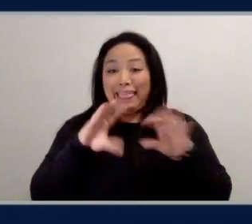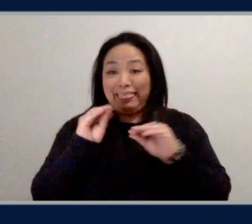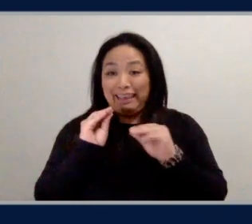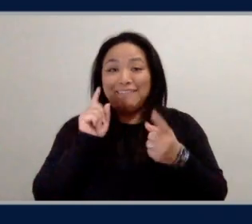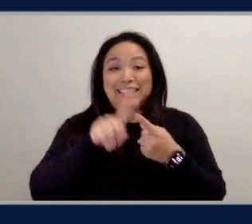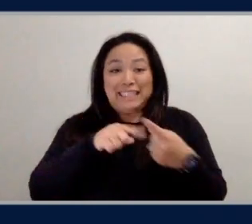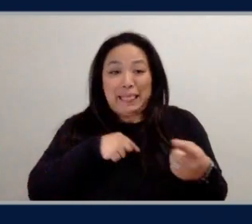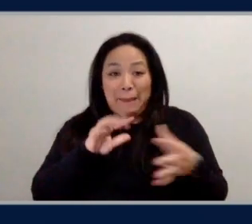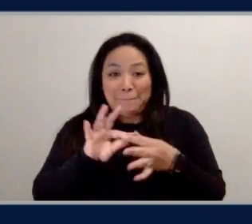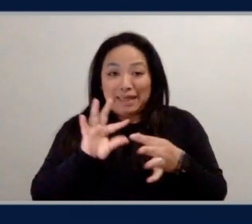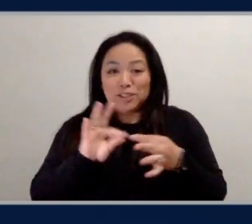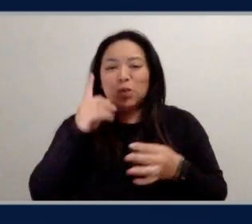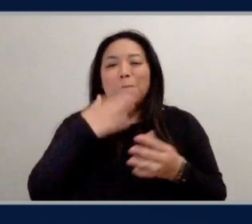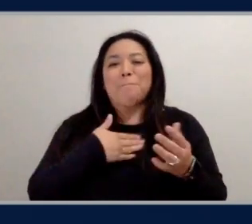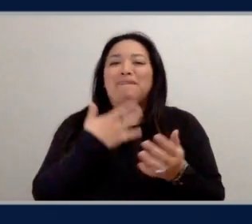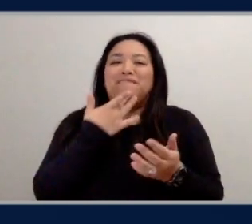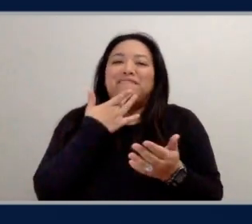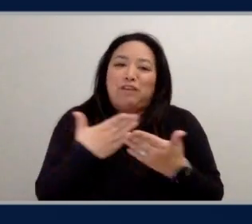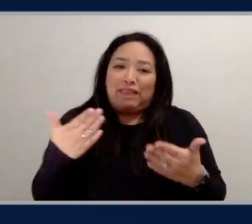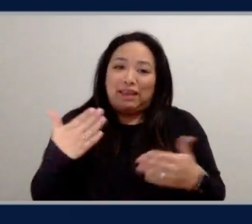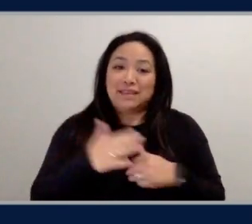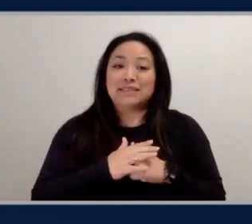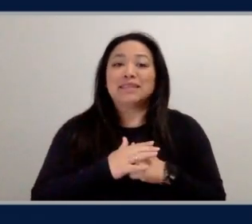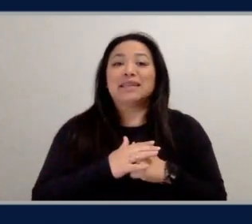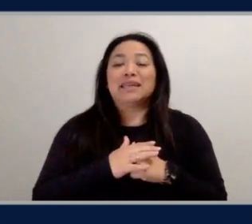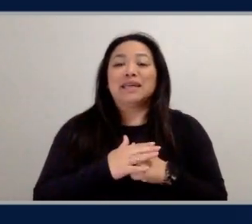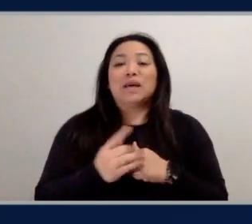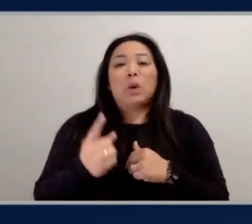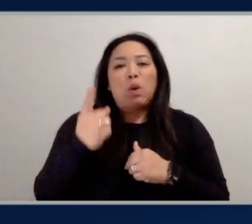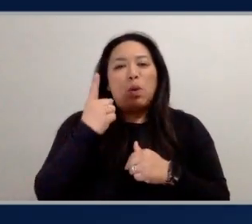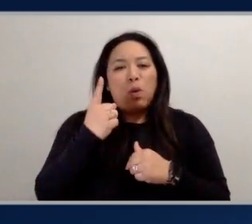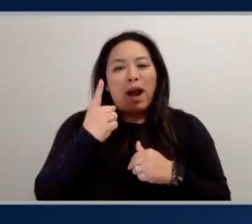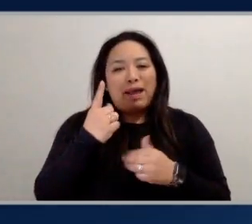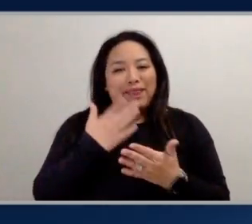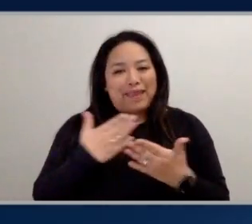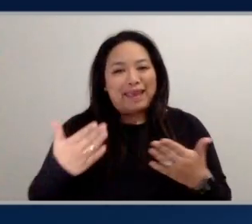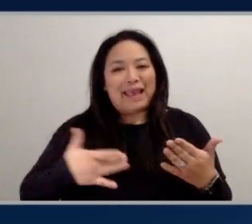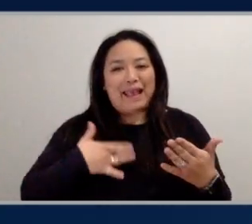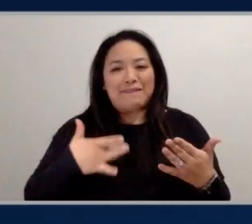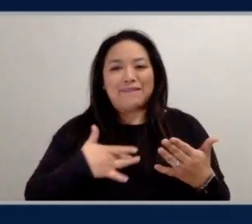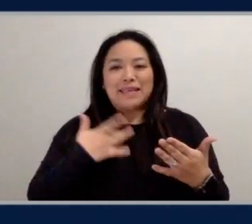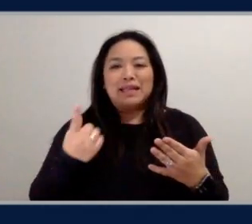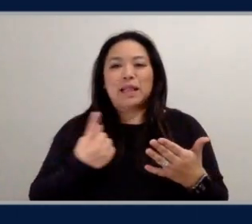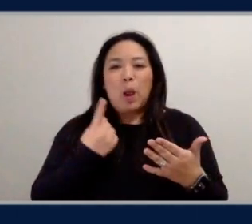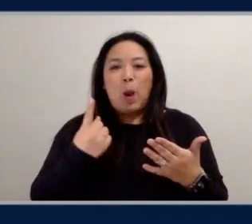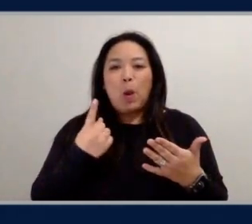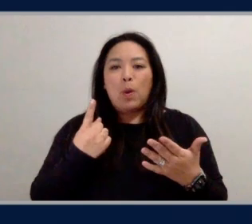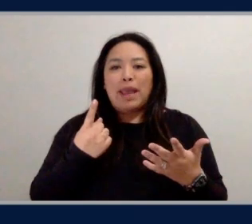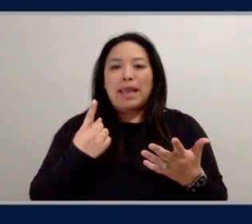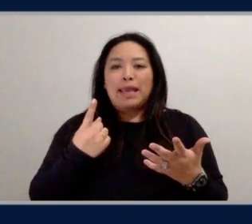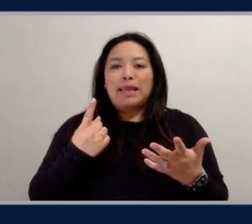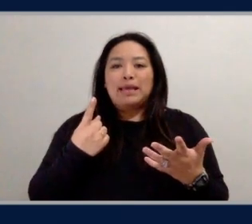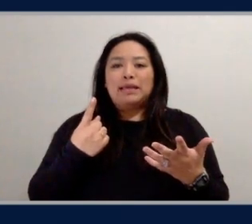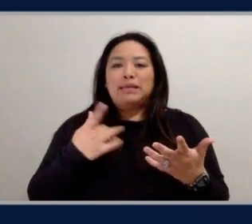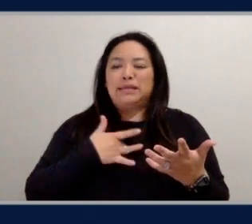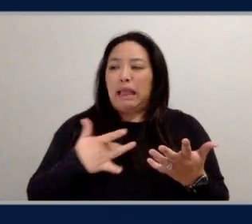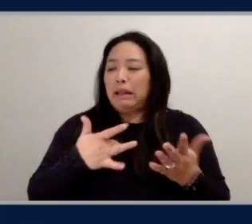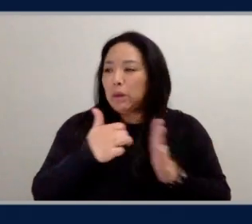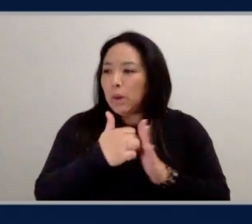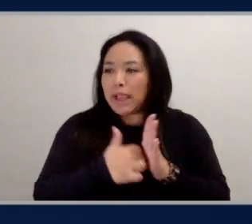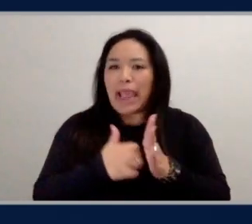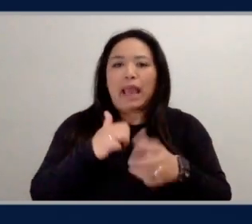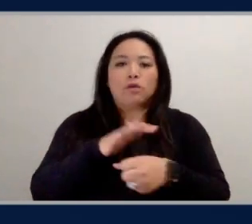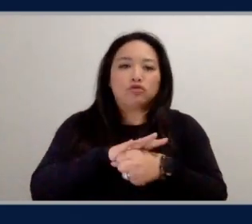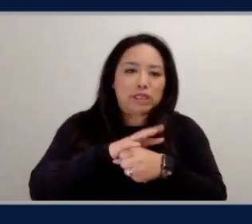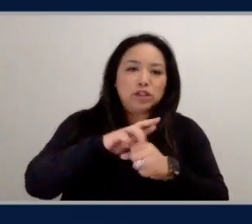this. I know. So one of the things that I feel like our builders always get bogged down by is accounts, regions, roles.